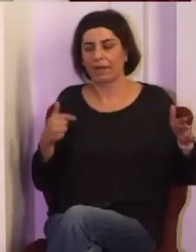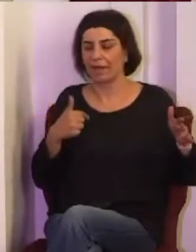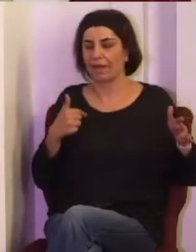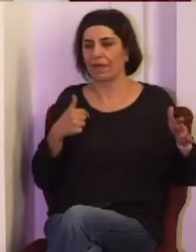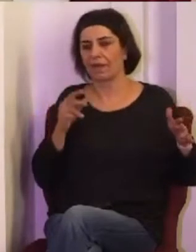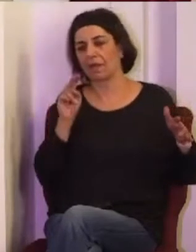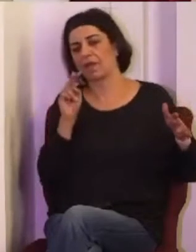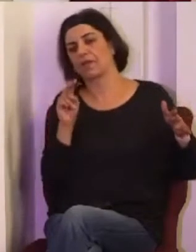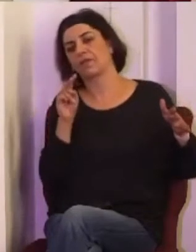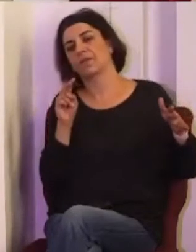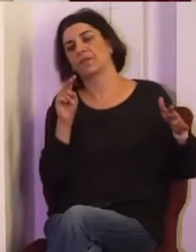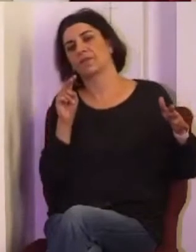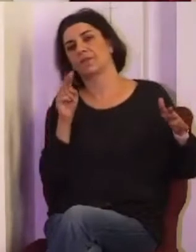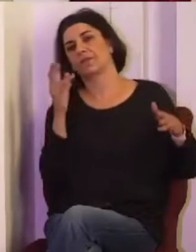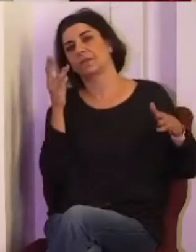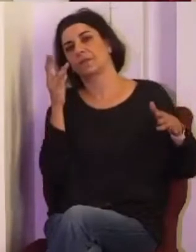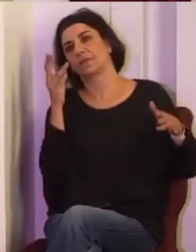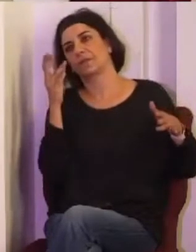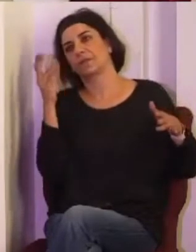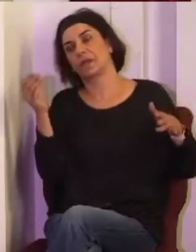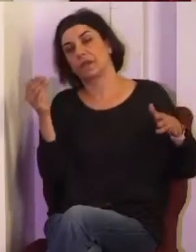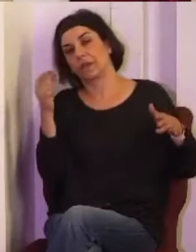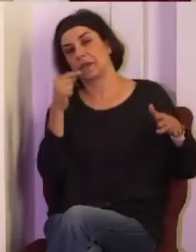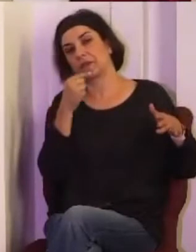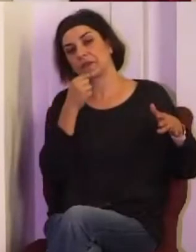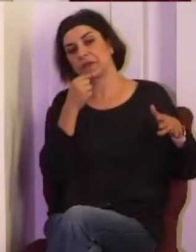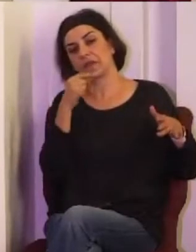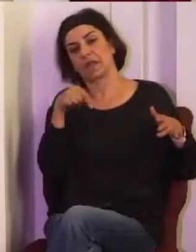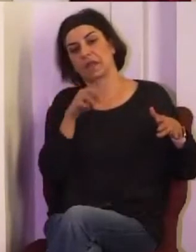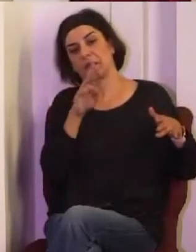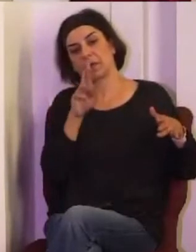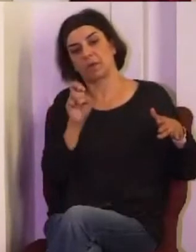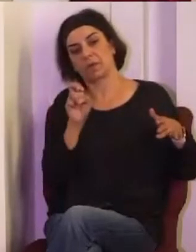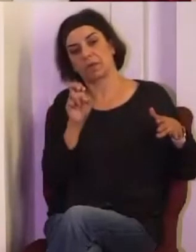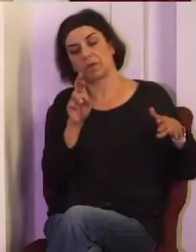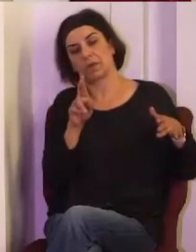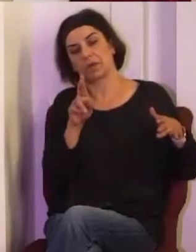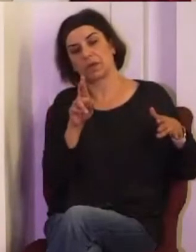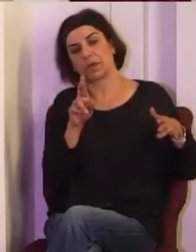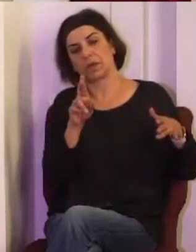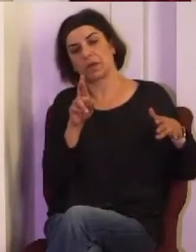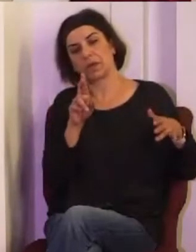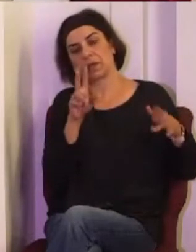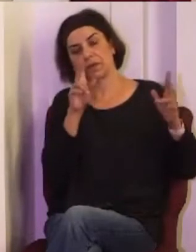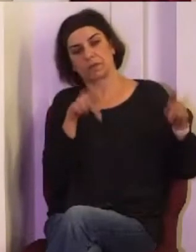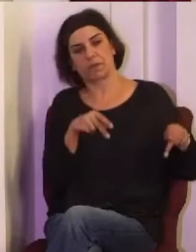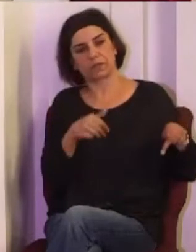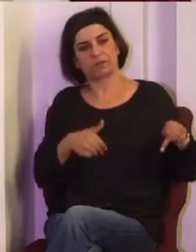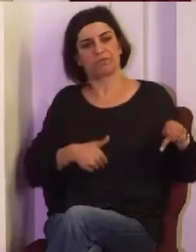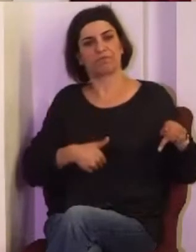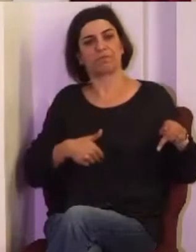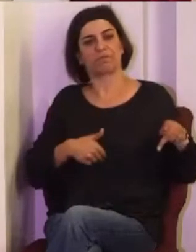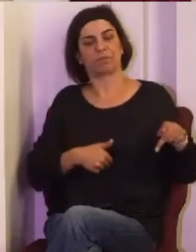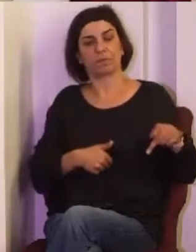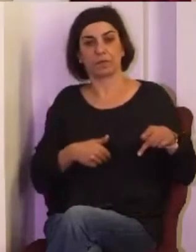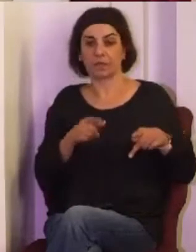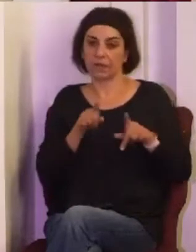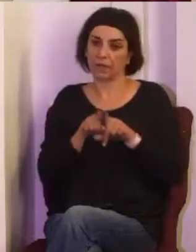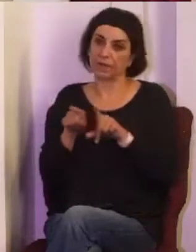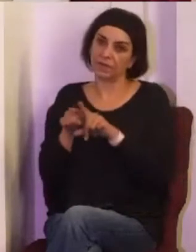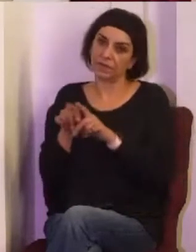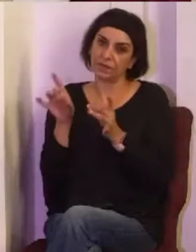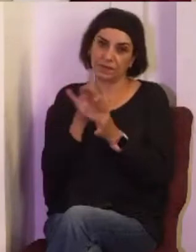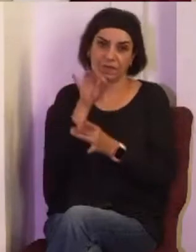liberty as an out, gay, queer person, what I sensed was the Spirit of